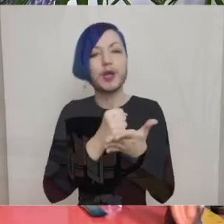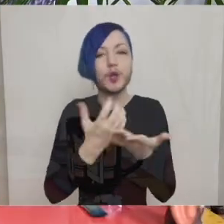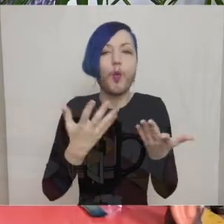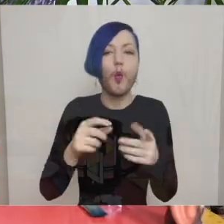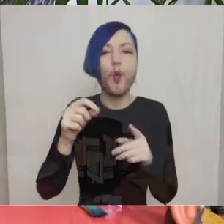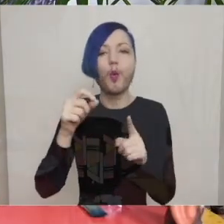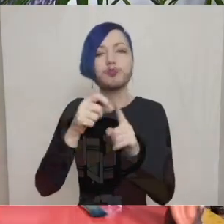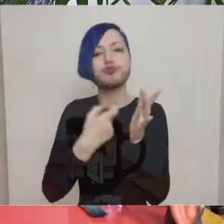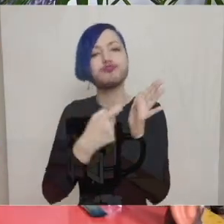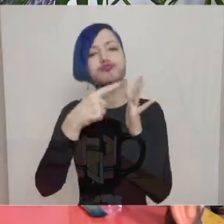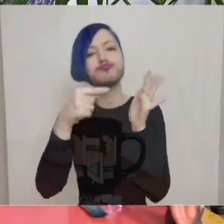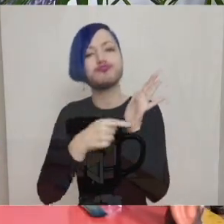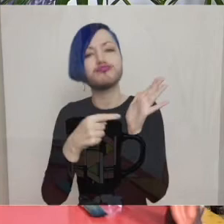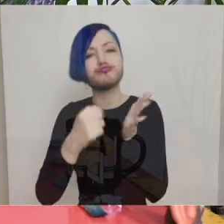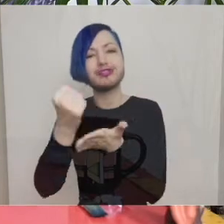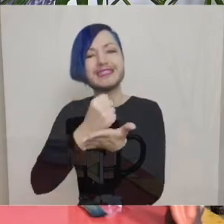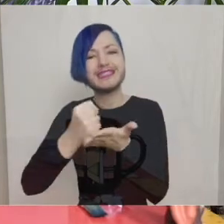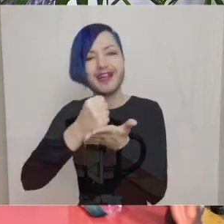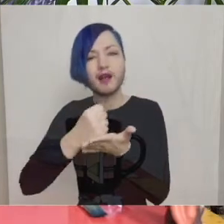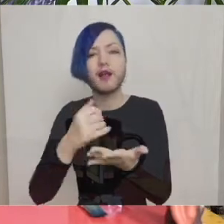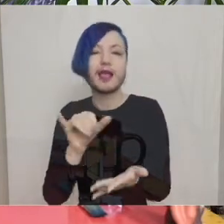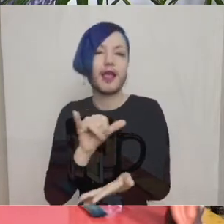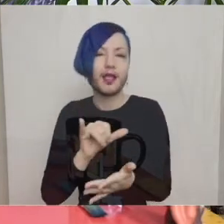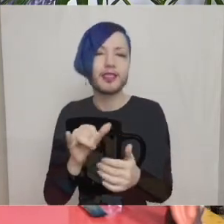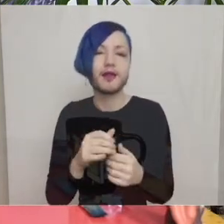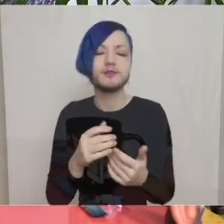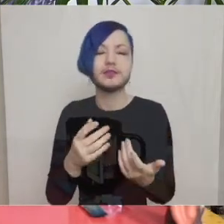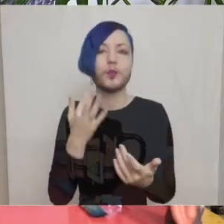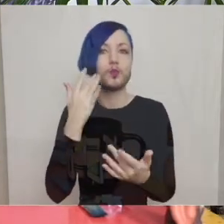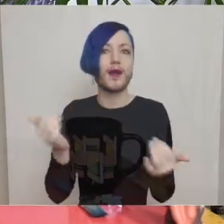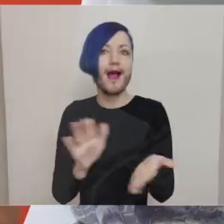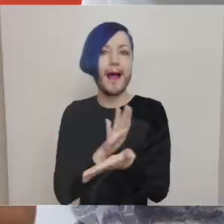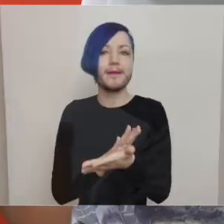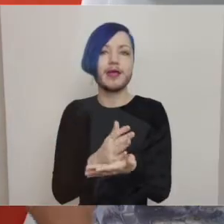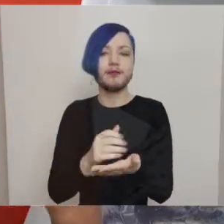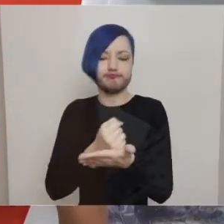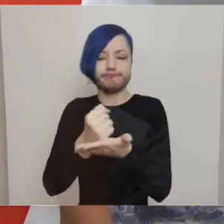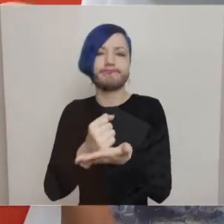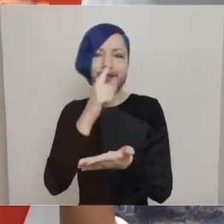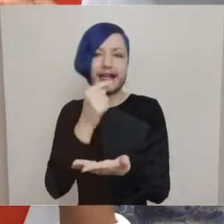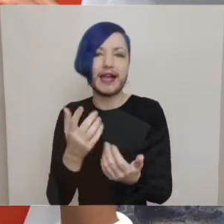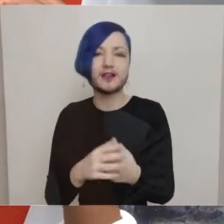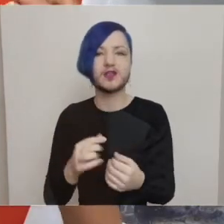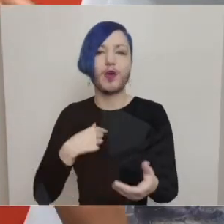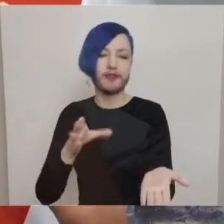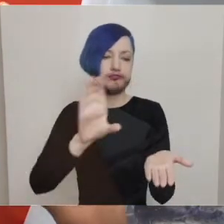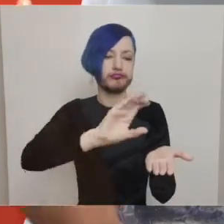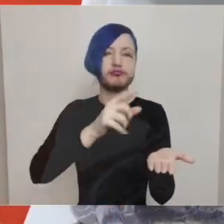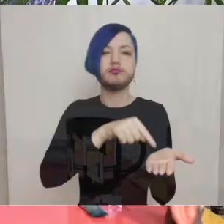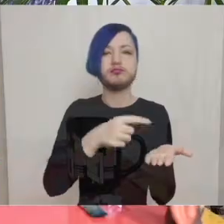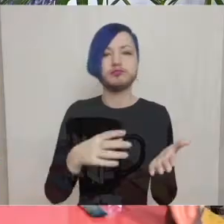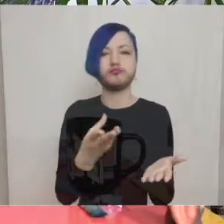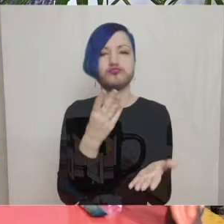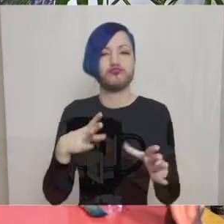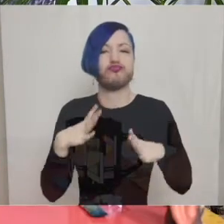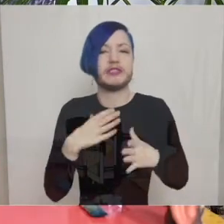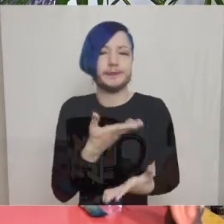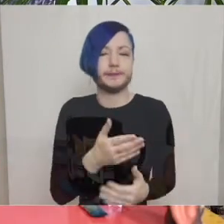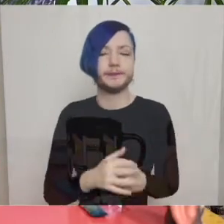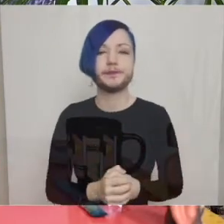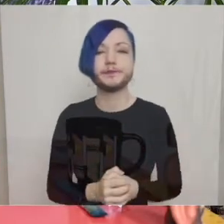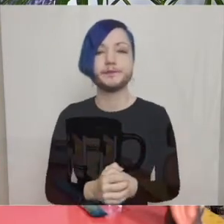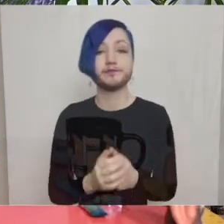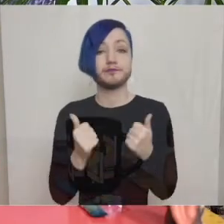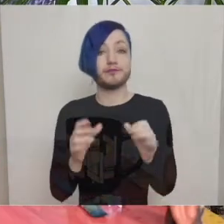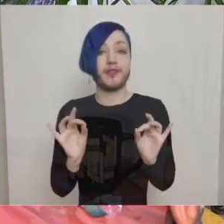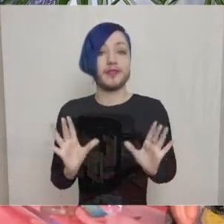be needed for when you're happy with your image. So I've just popped some in a small saucer, and that's